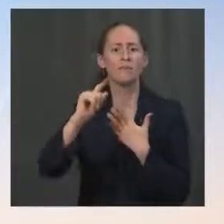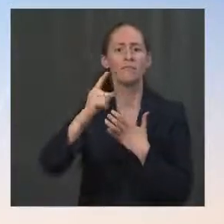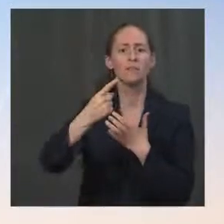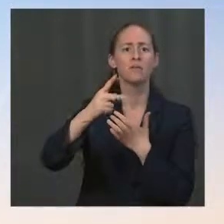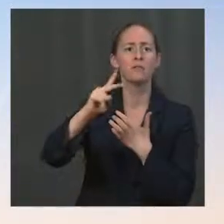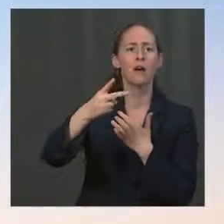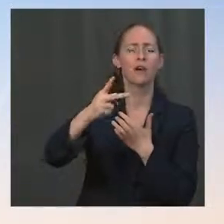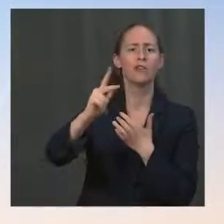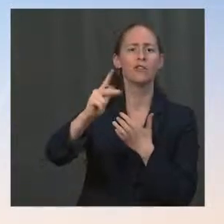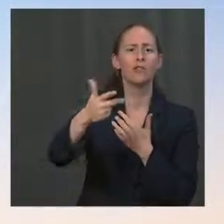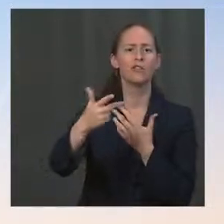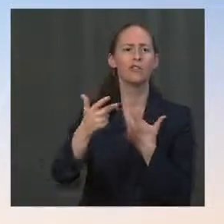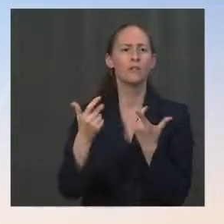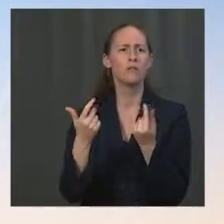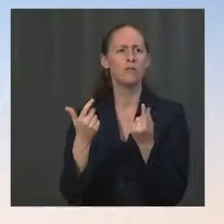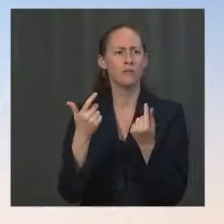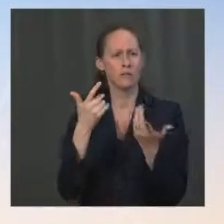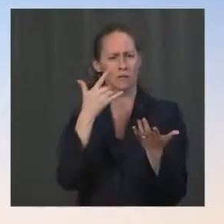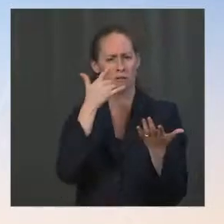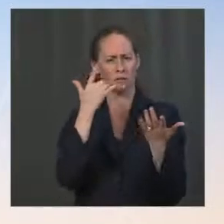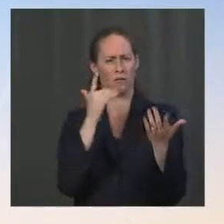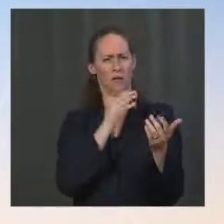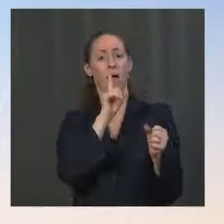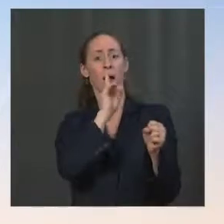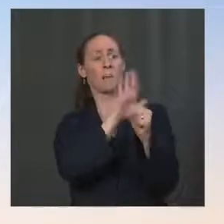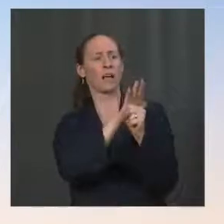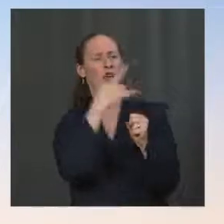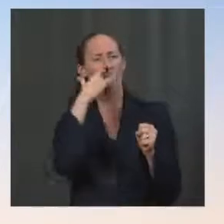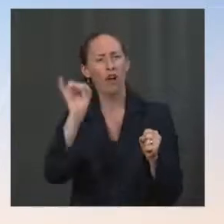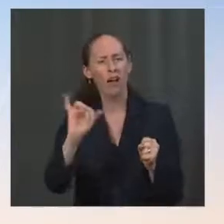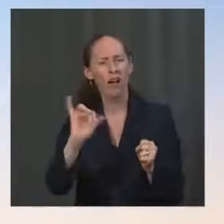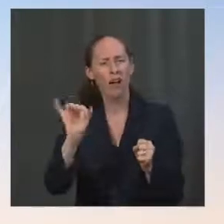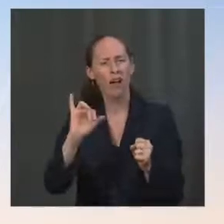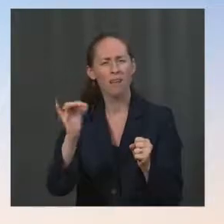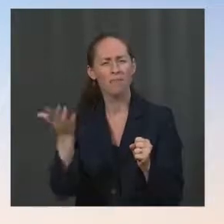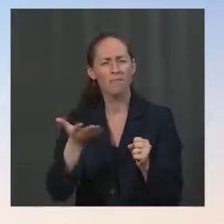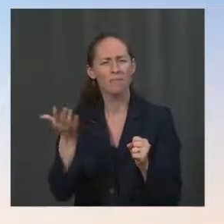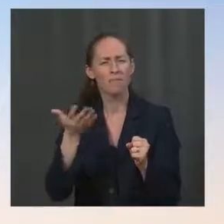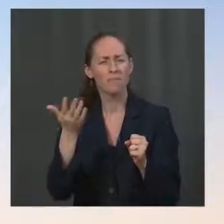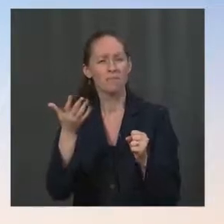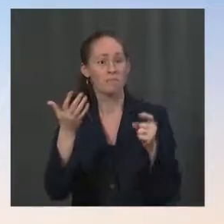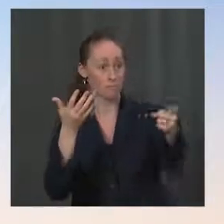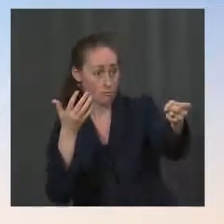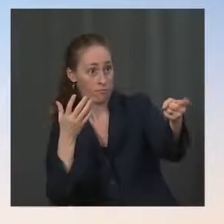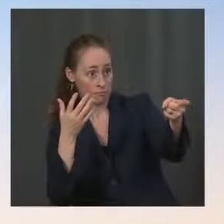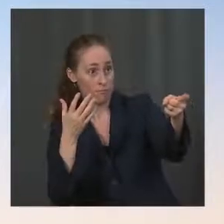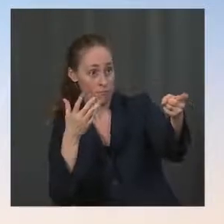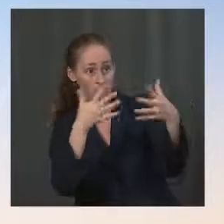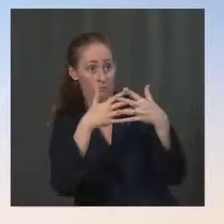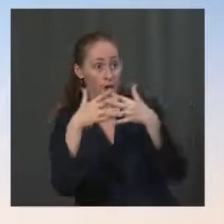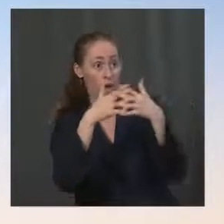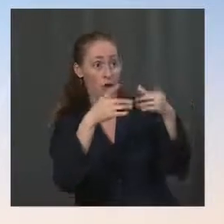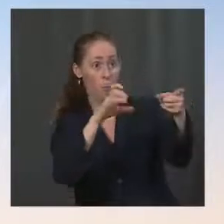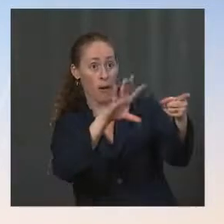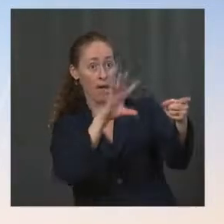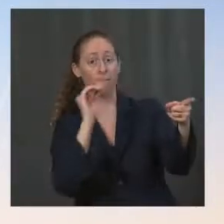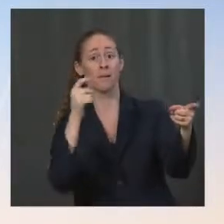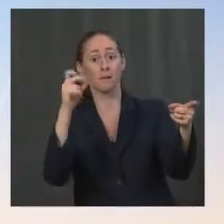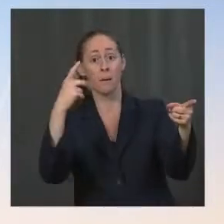is the commitment after August 31st? Is it absolute? If you want to get out of Afghanistan and you are,